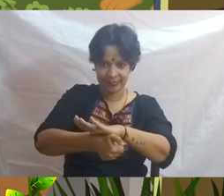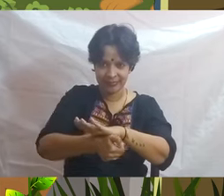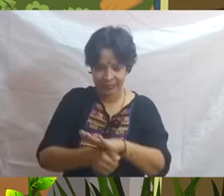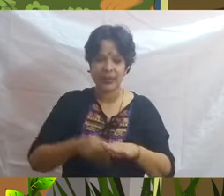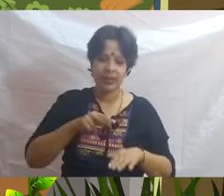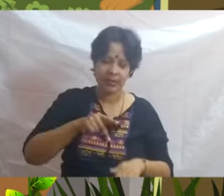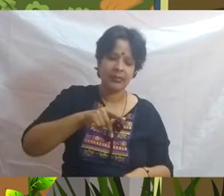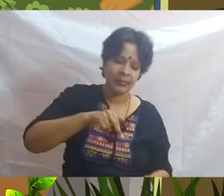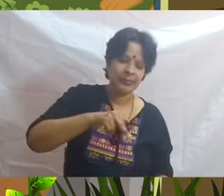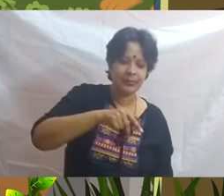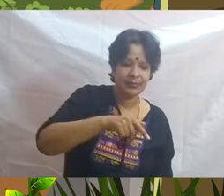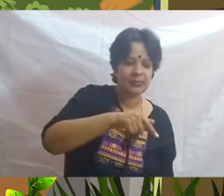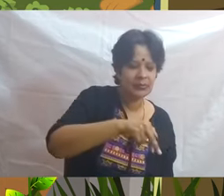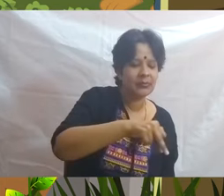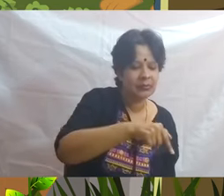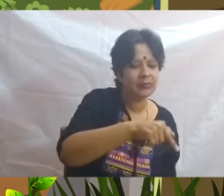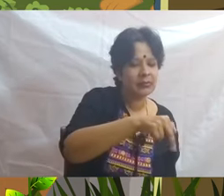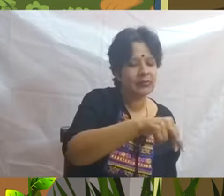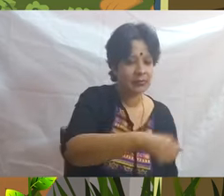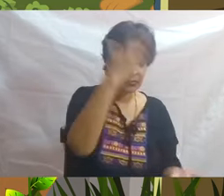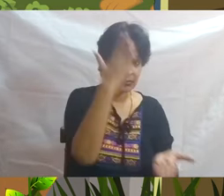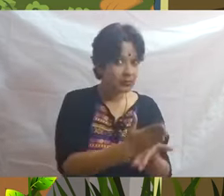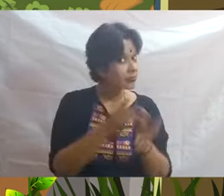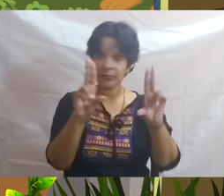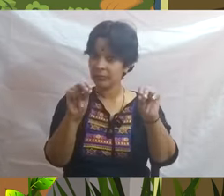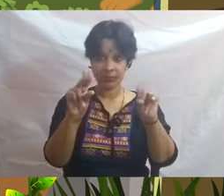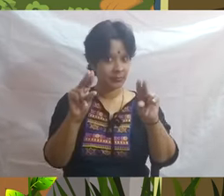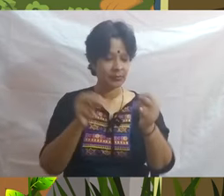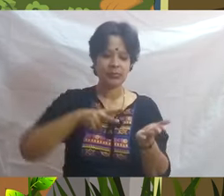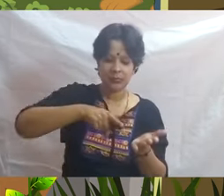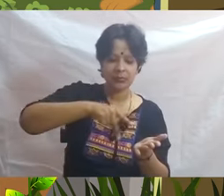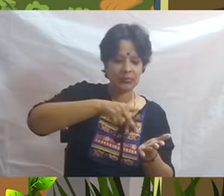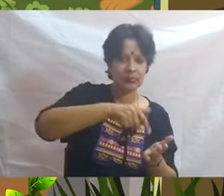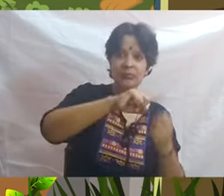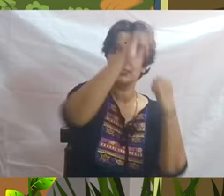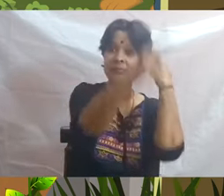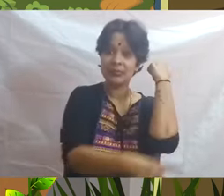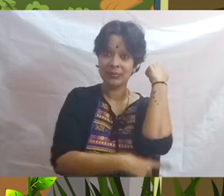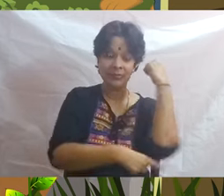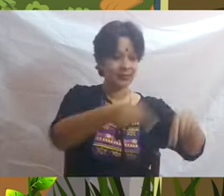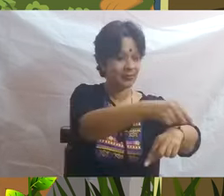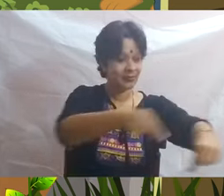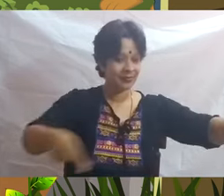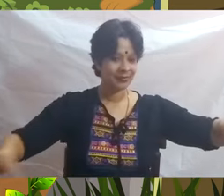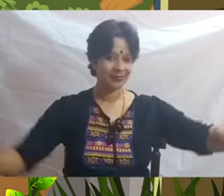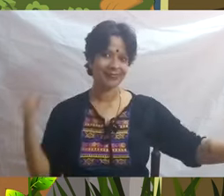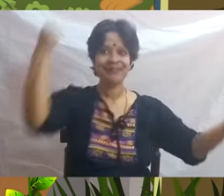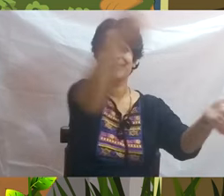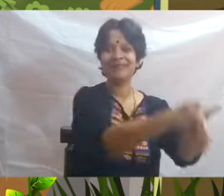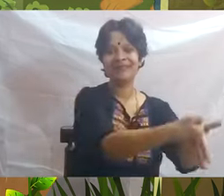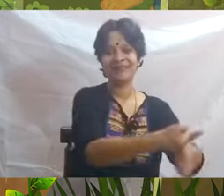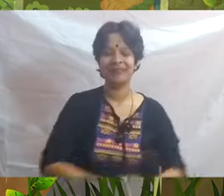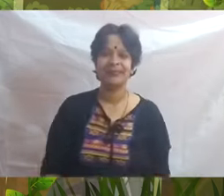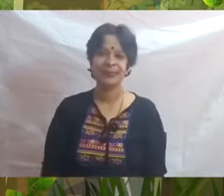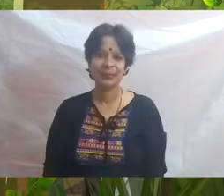Slow and steady tortoise walked and walked. He never ever stopped until he came to the finish line.